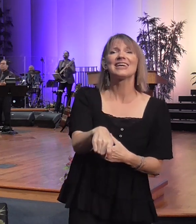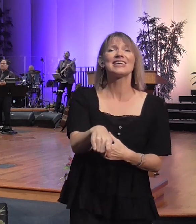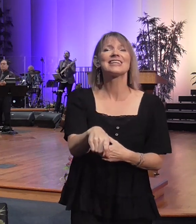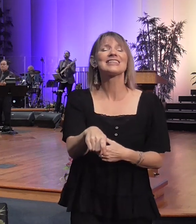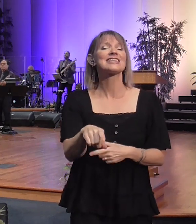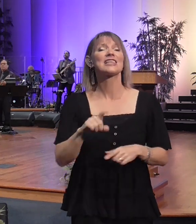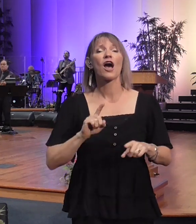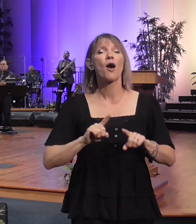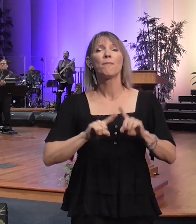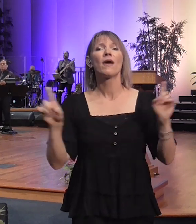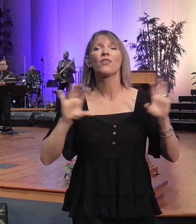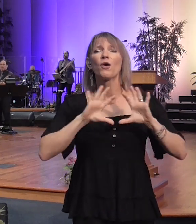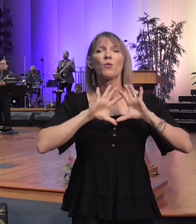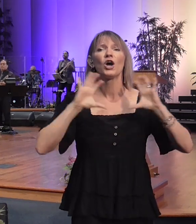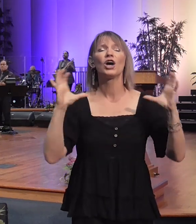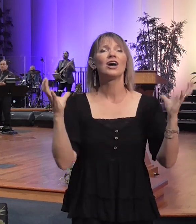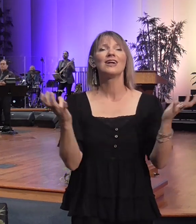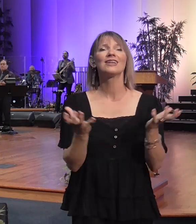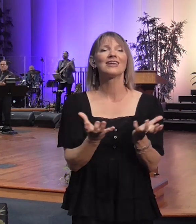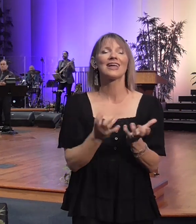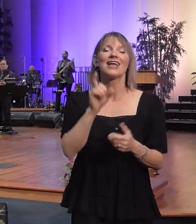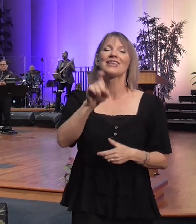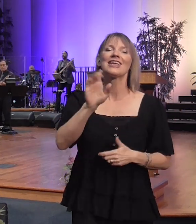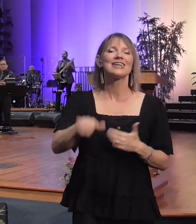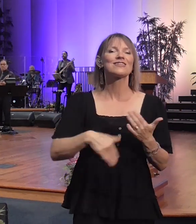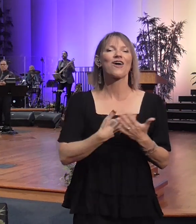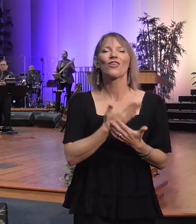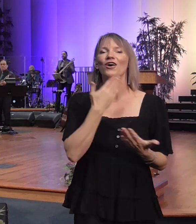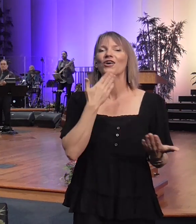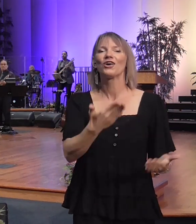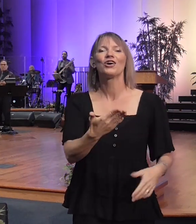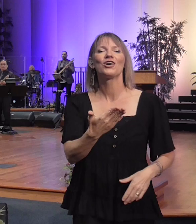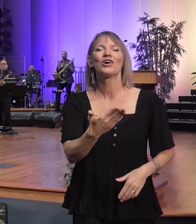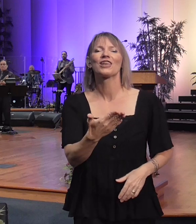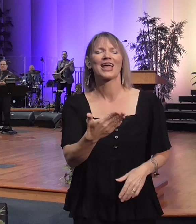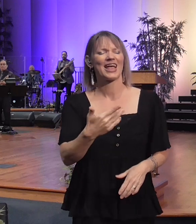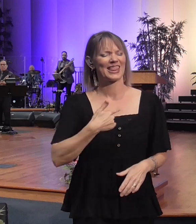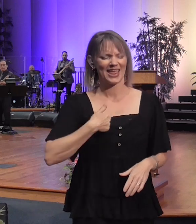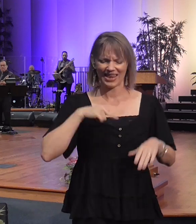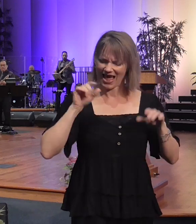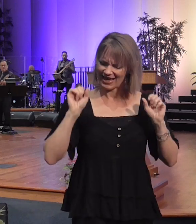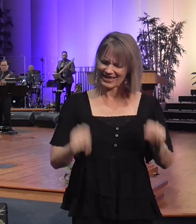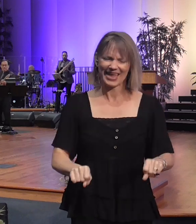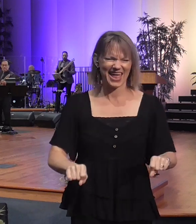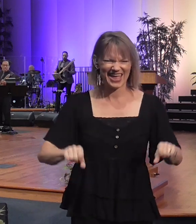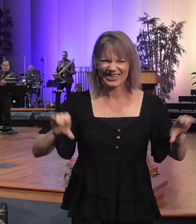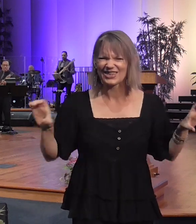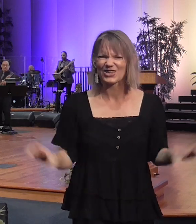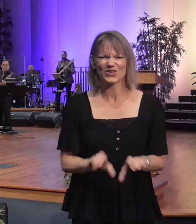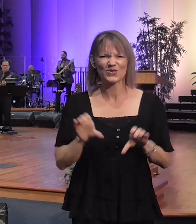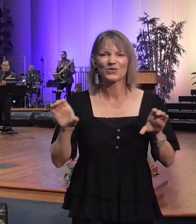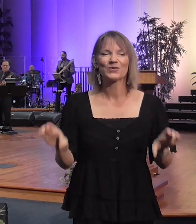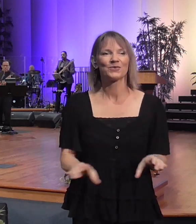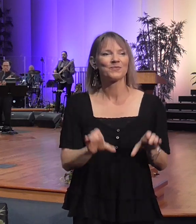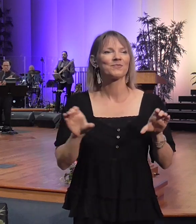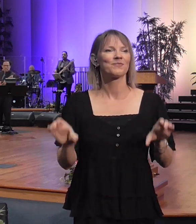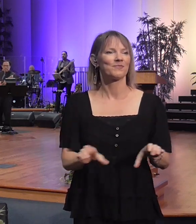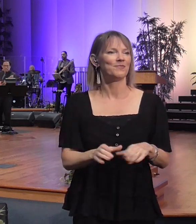needs, but the world needs all the good that I can do.